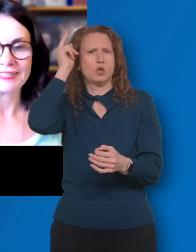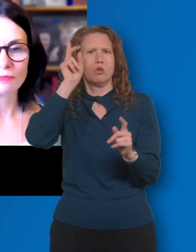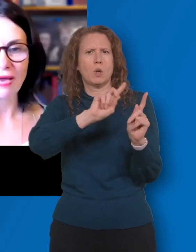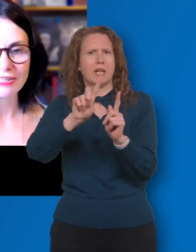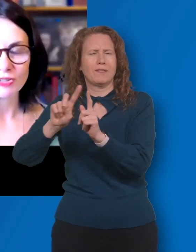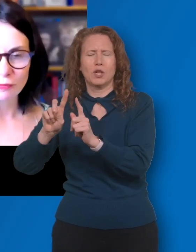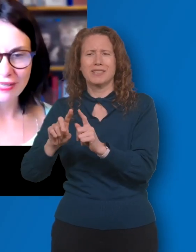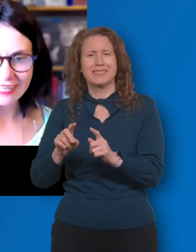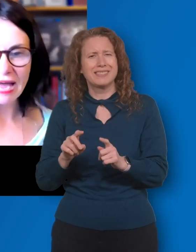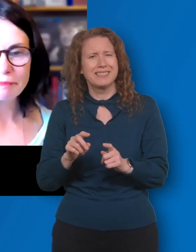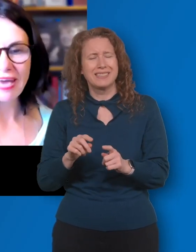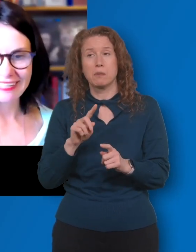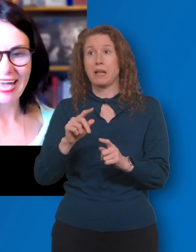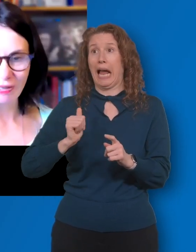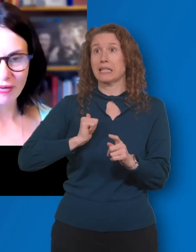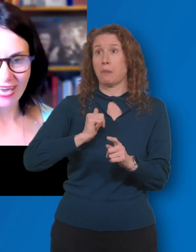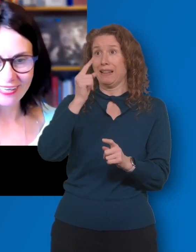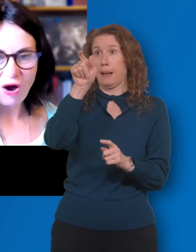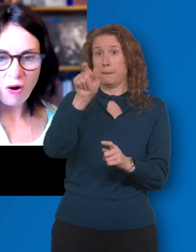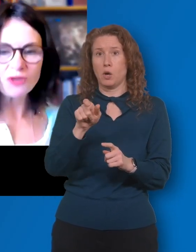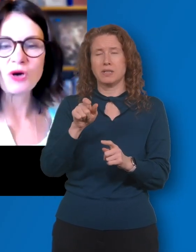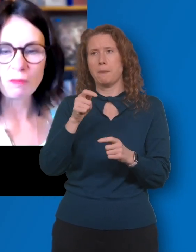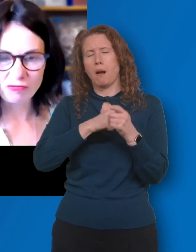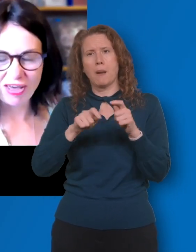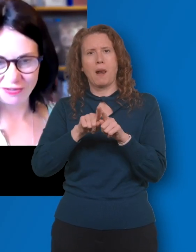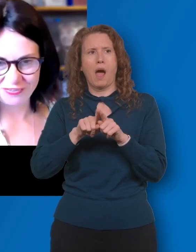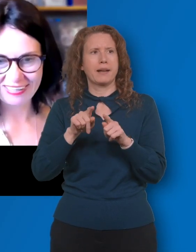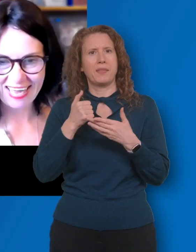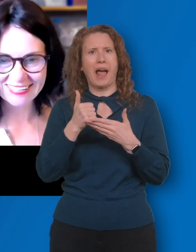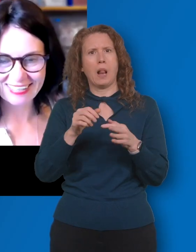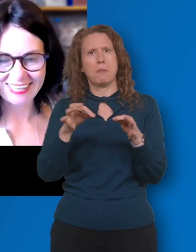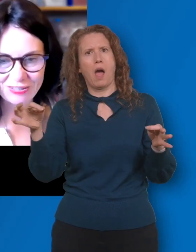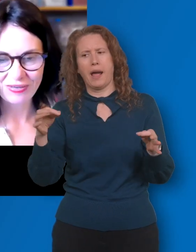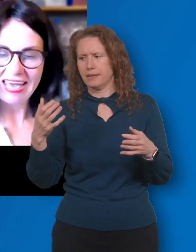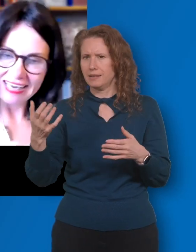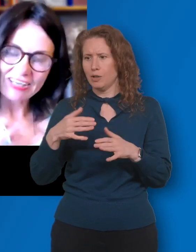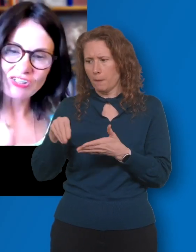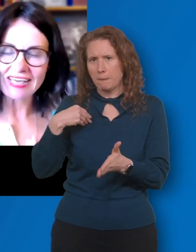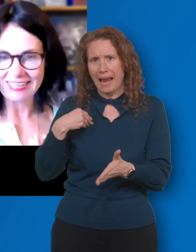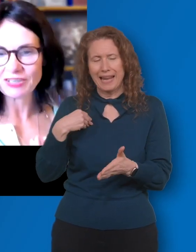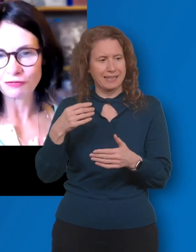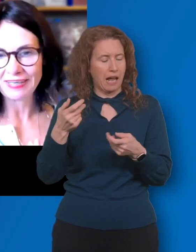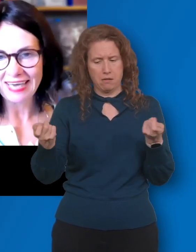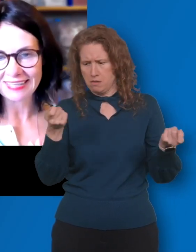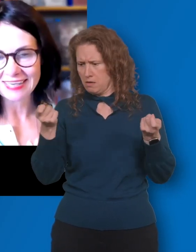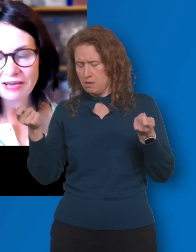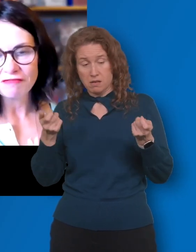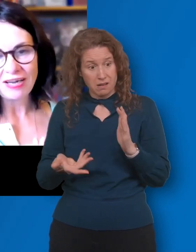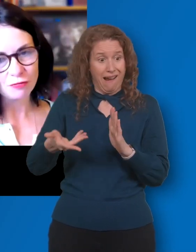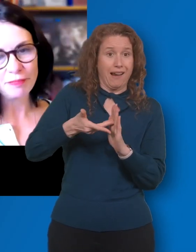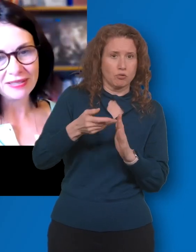then expected to be that unpaid helpline on top of everything else that they do. And actually that can